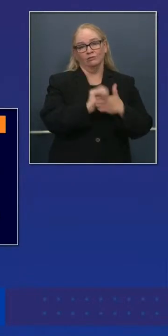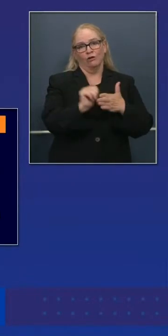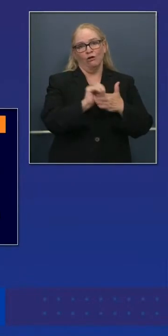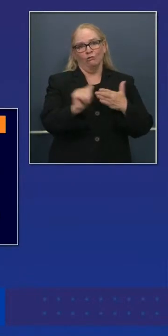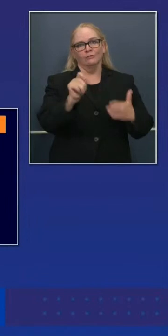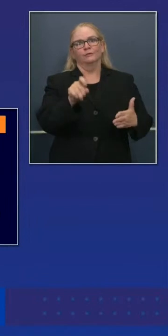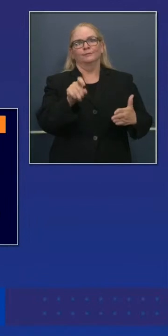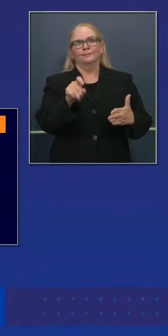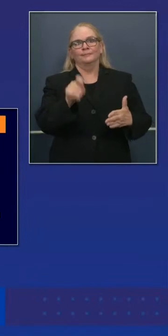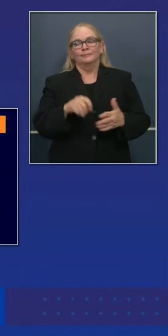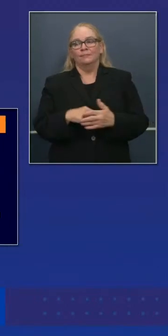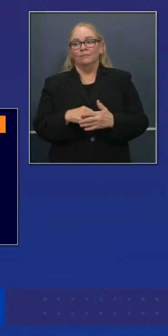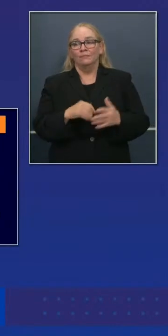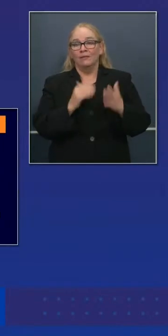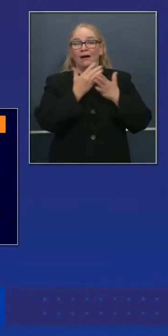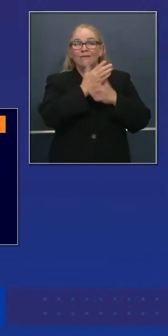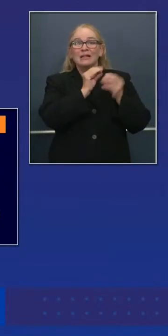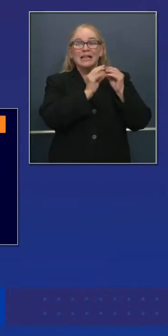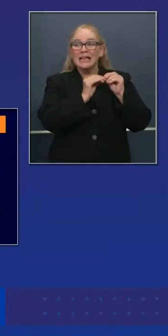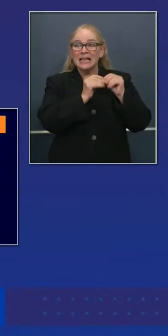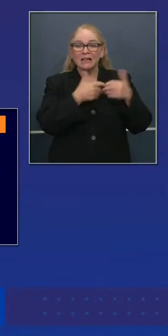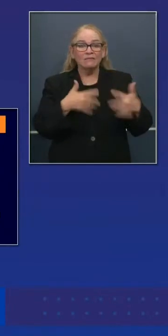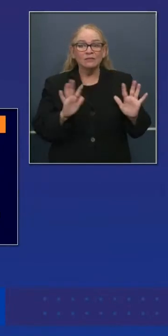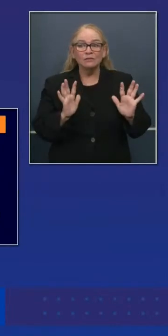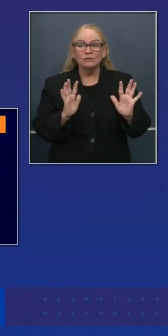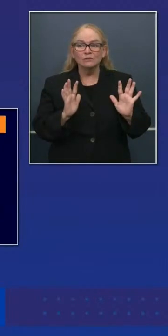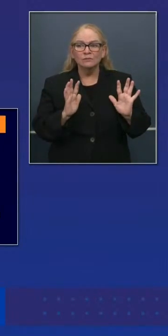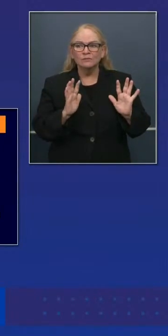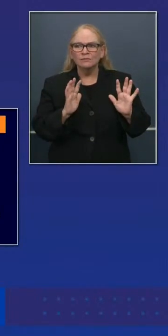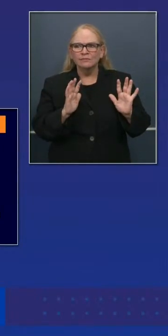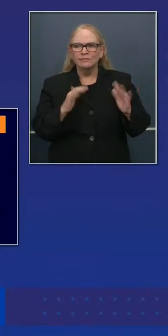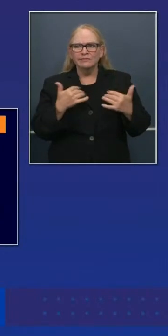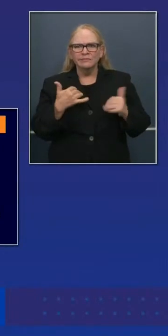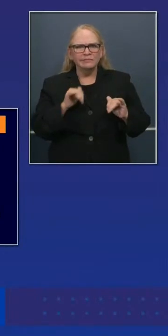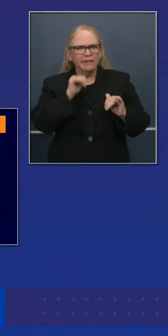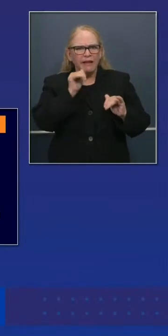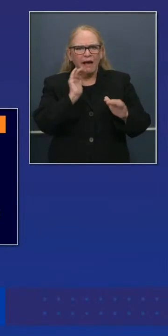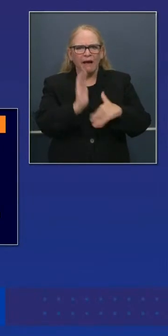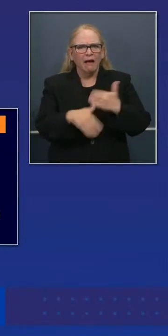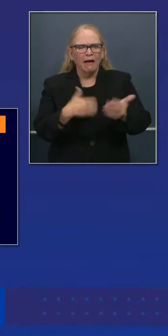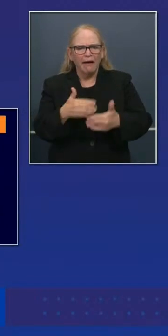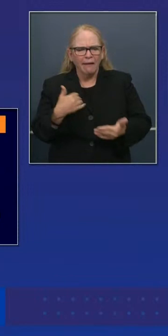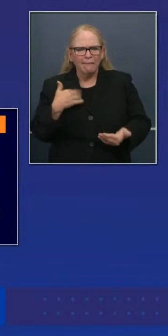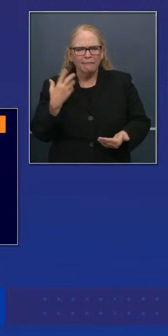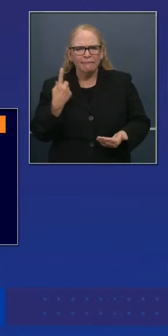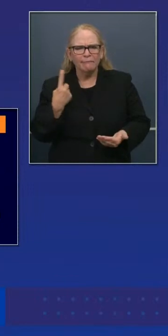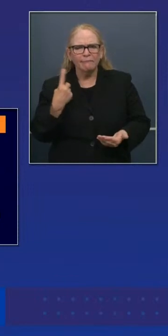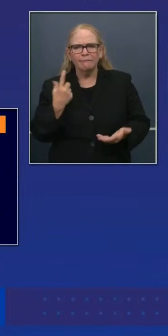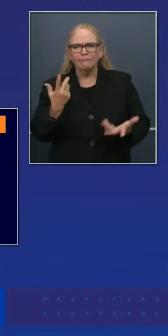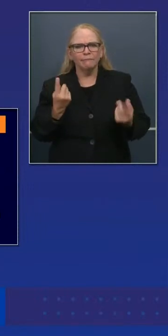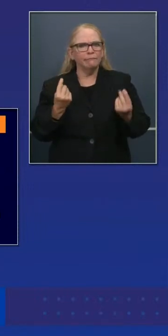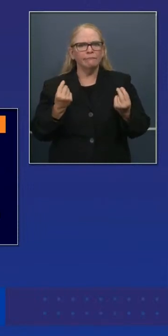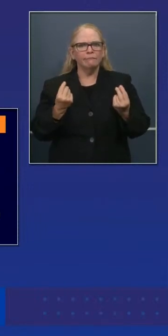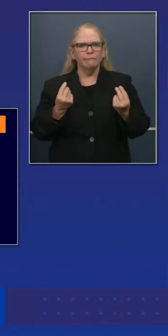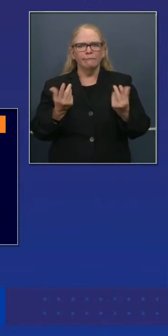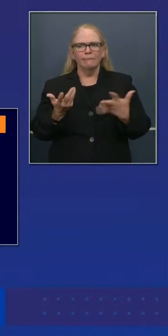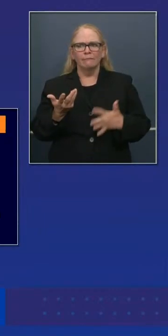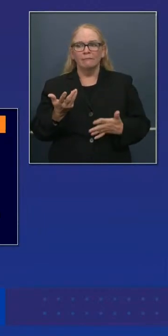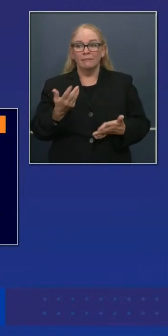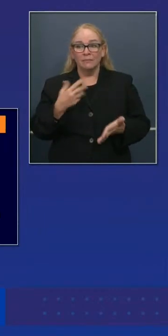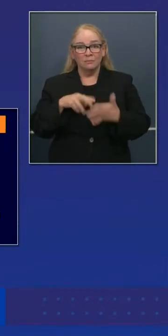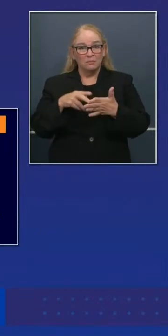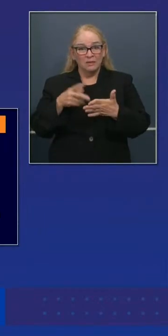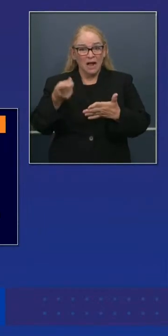disappointed that things did not advance, particularly through the end of next week. As a consequence, the President put